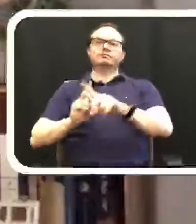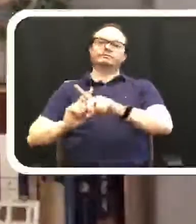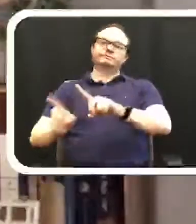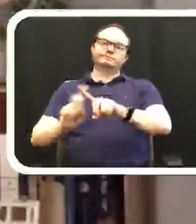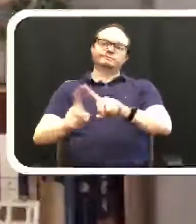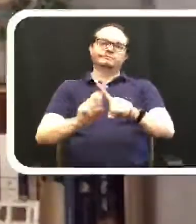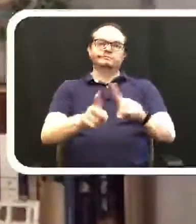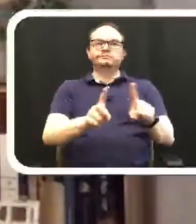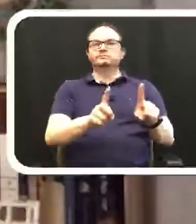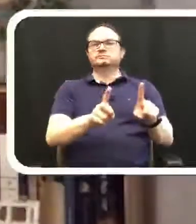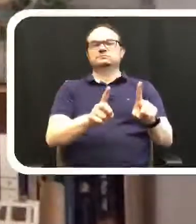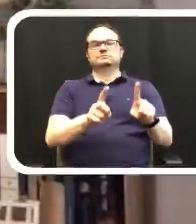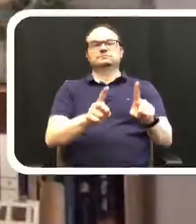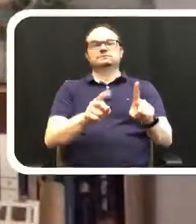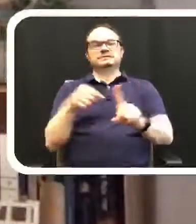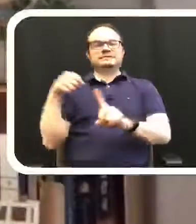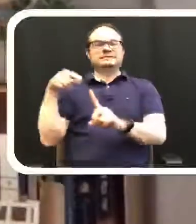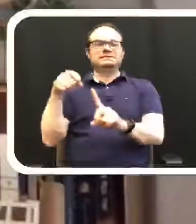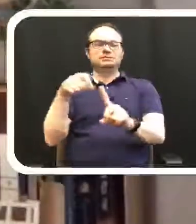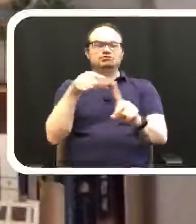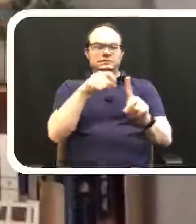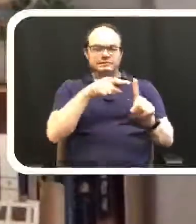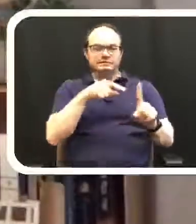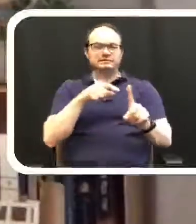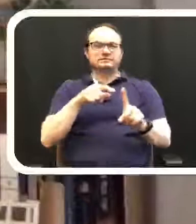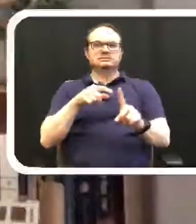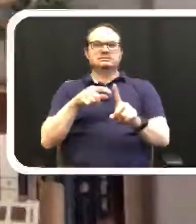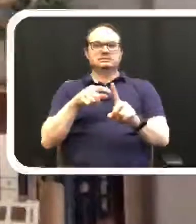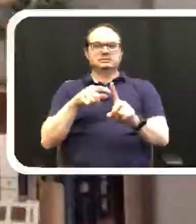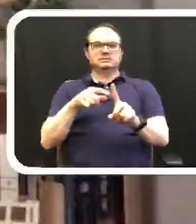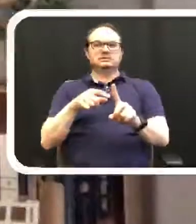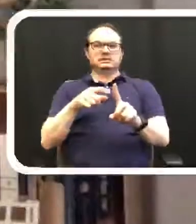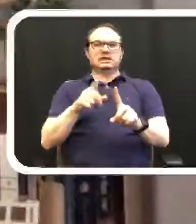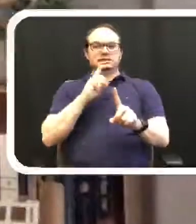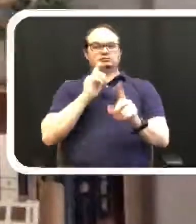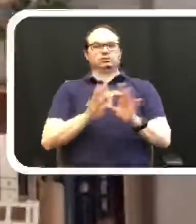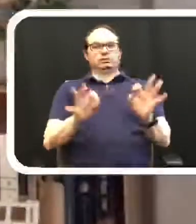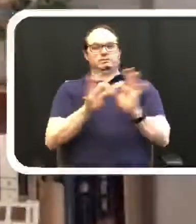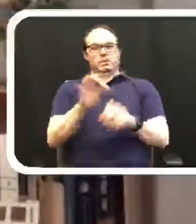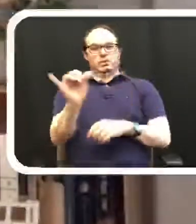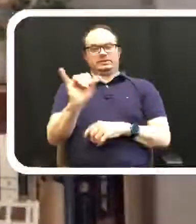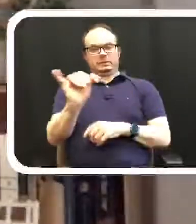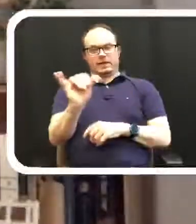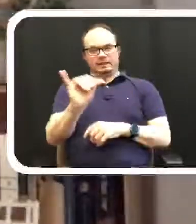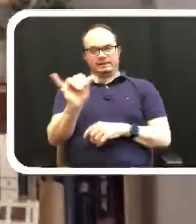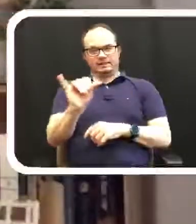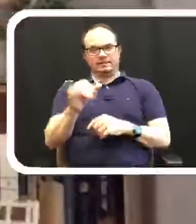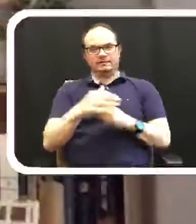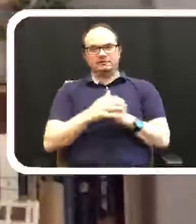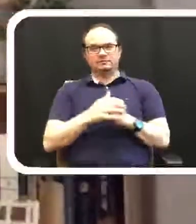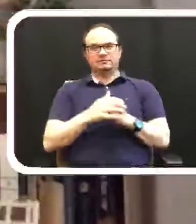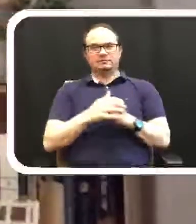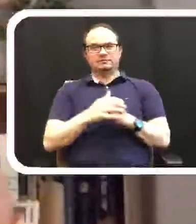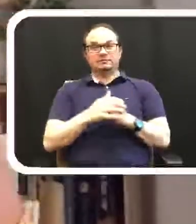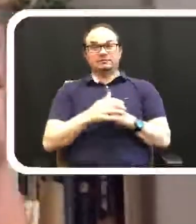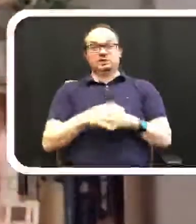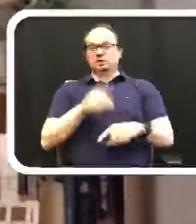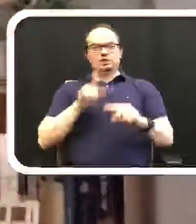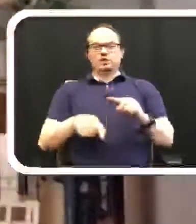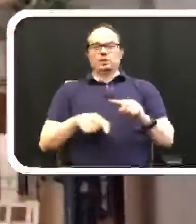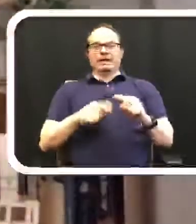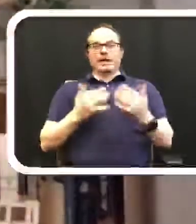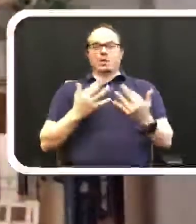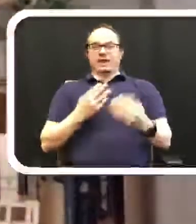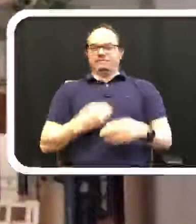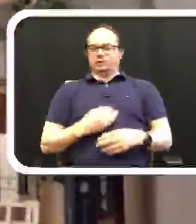different sort of stimulus, is important as well, because yeah, you can't wait for